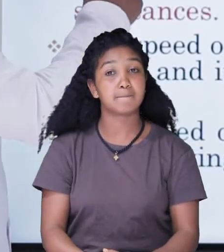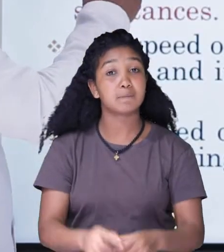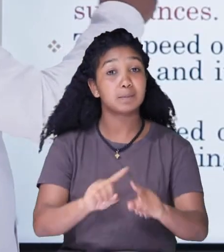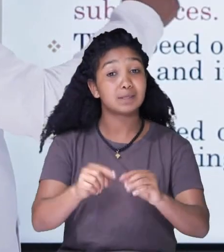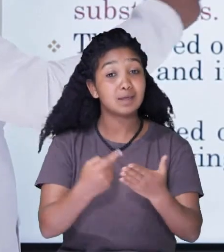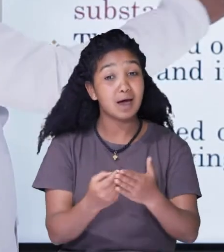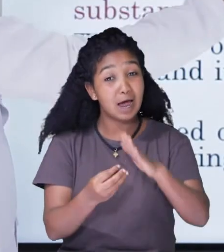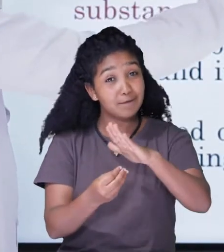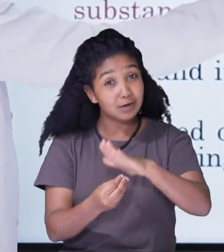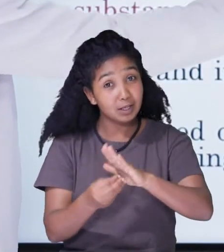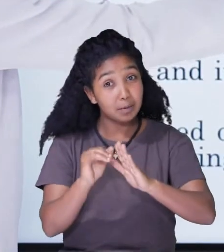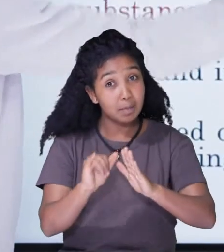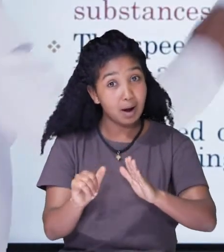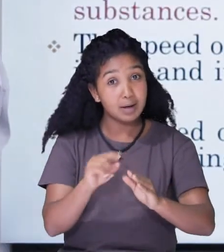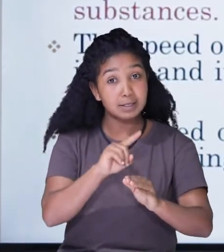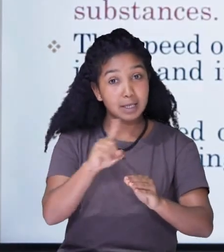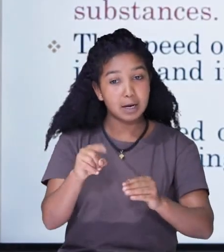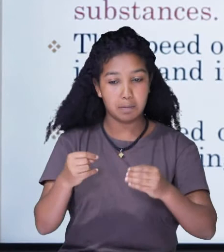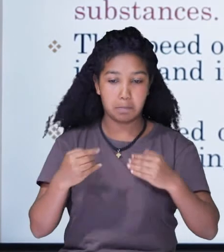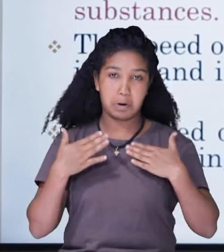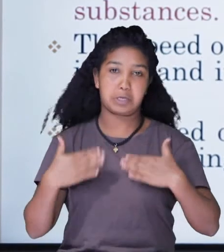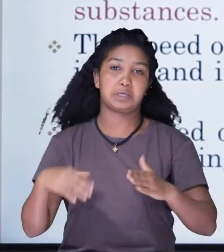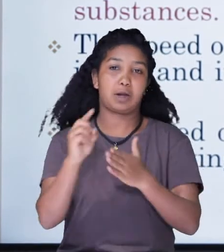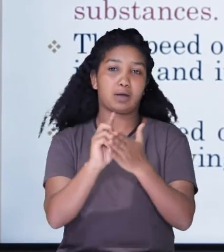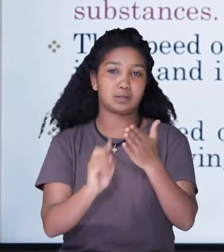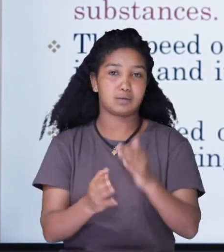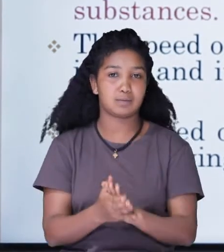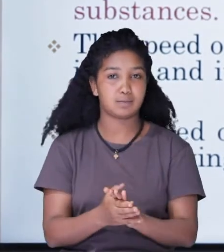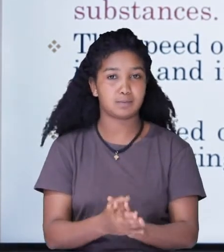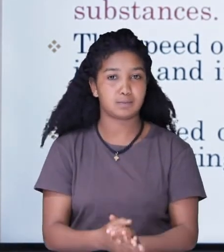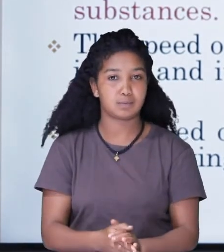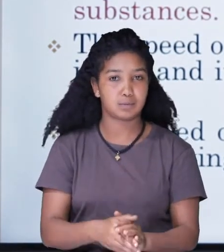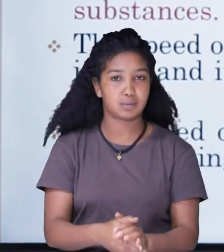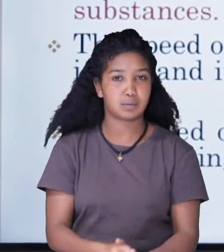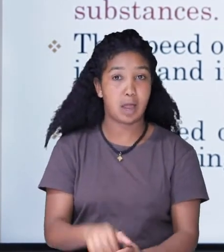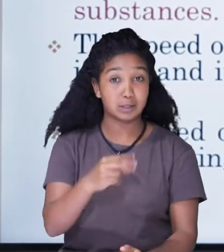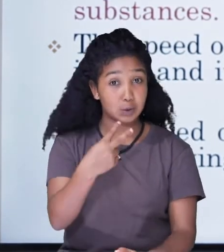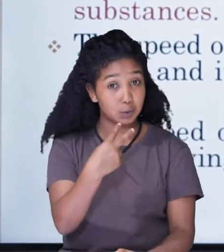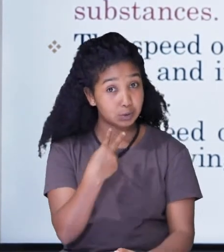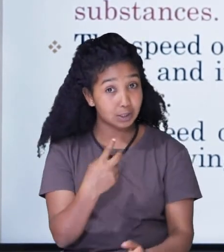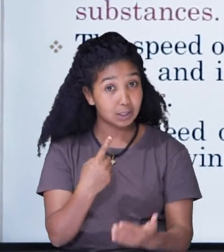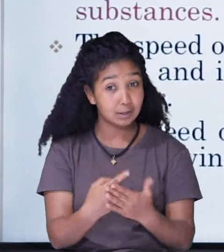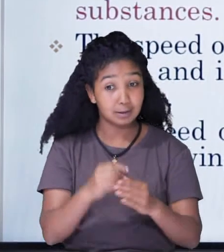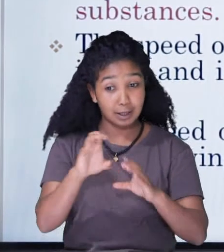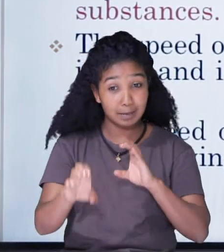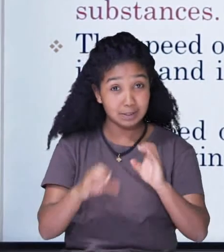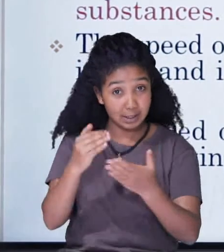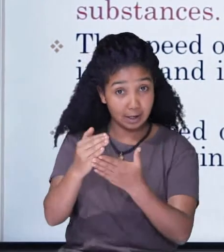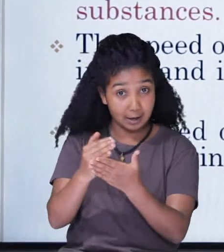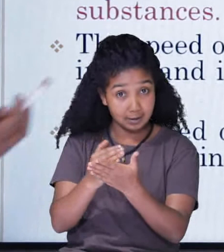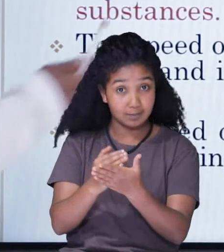But they are affected by their body structure. As you see on the chemistry